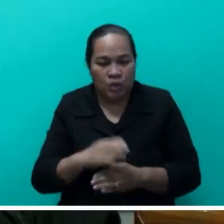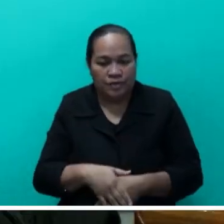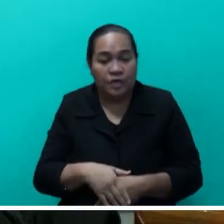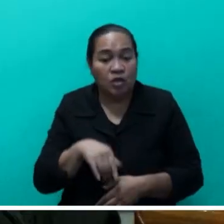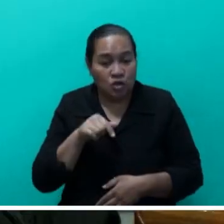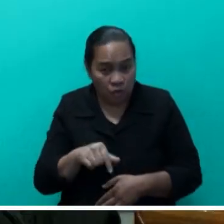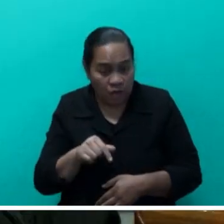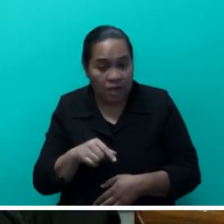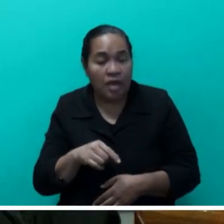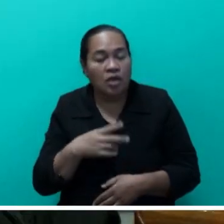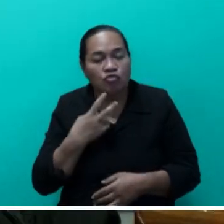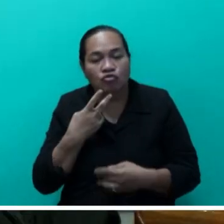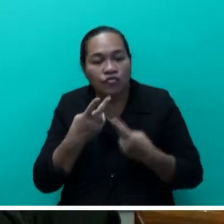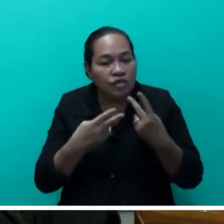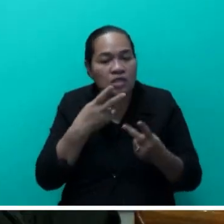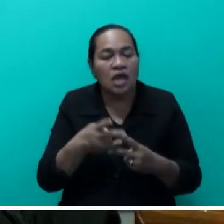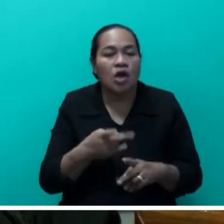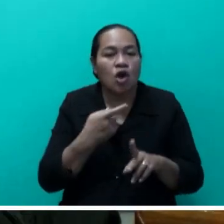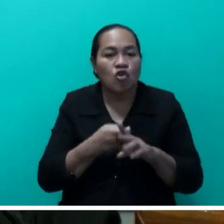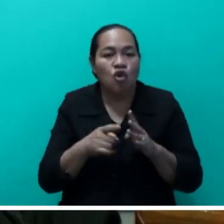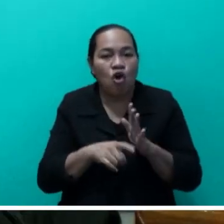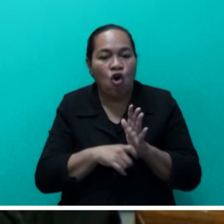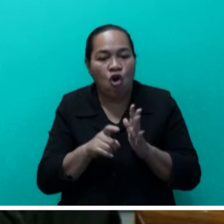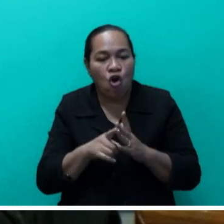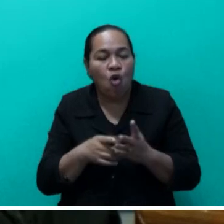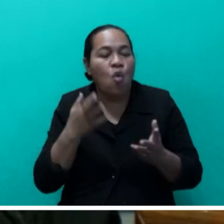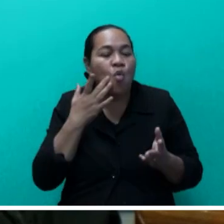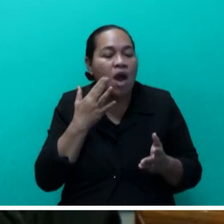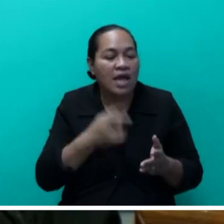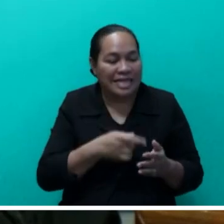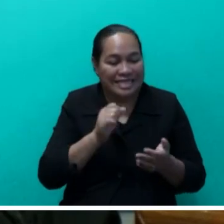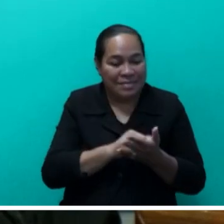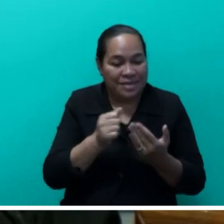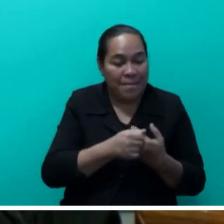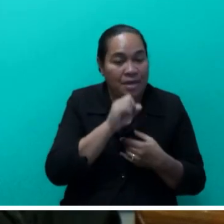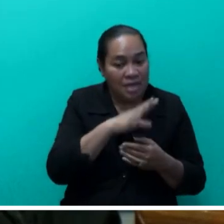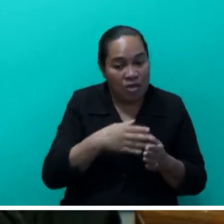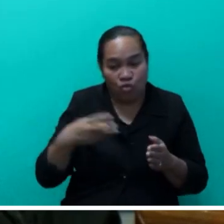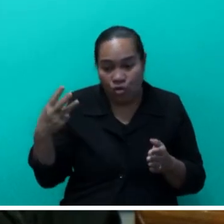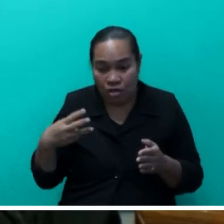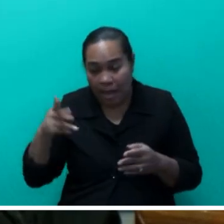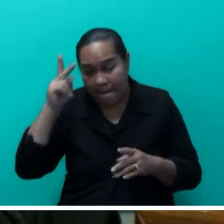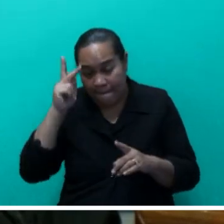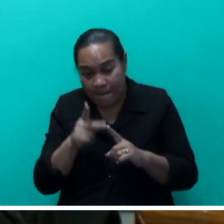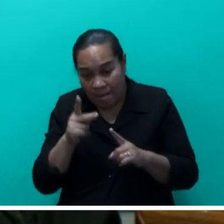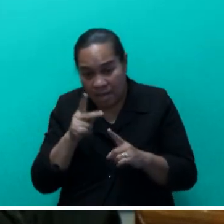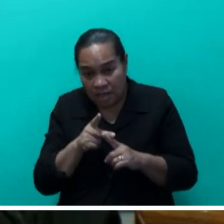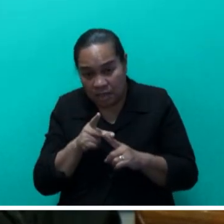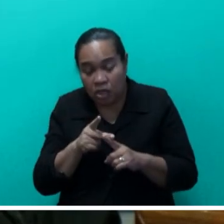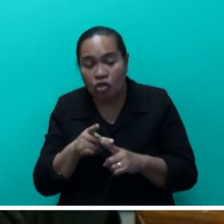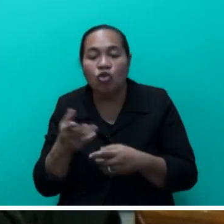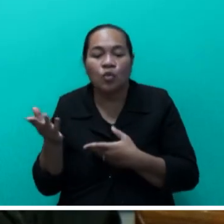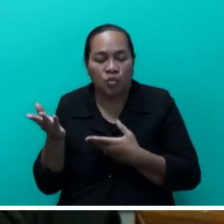organized a ministerial tour to Koro Island from September 10th to the 13th. The purpose of the tour was to bring justice closer